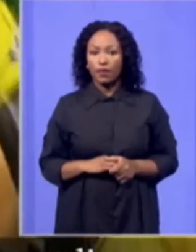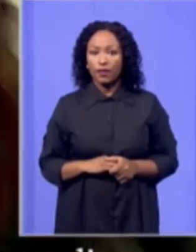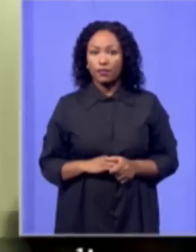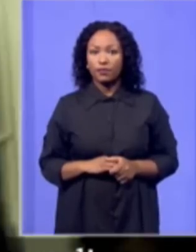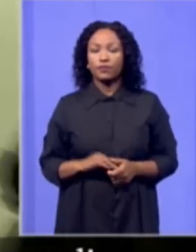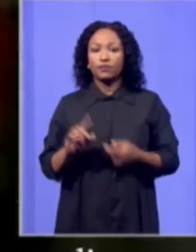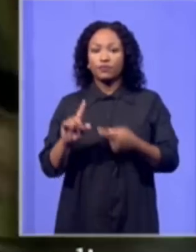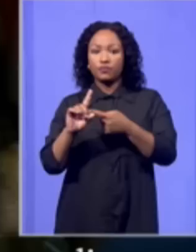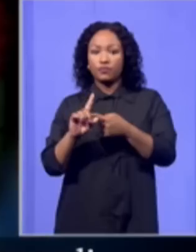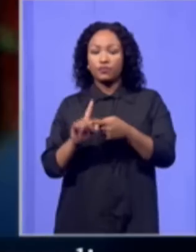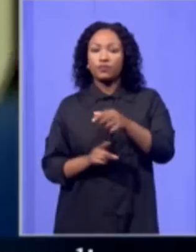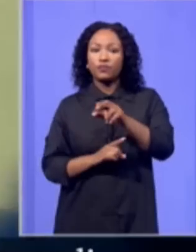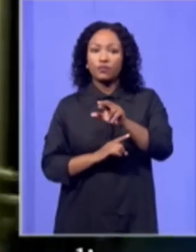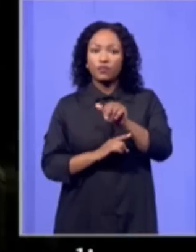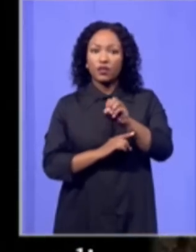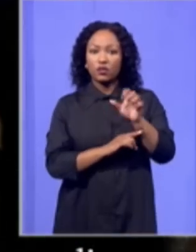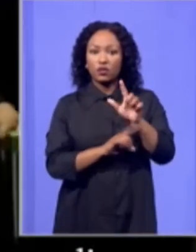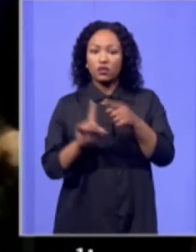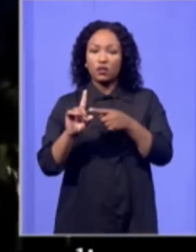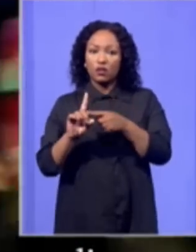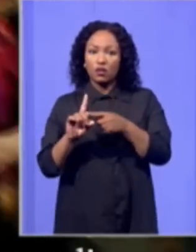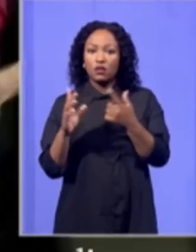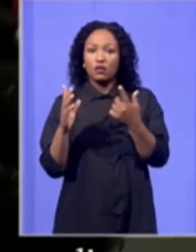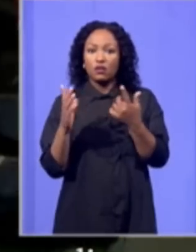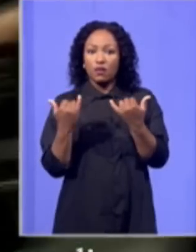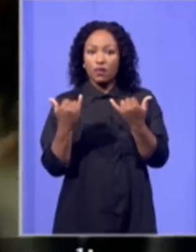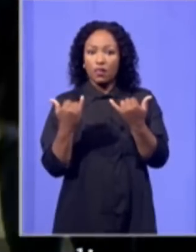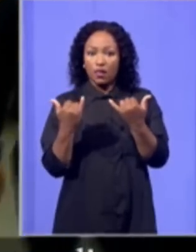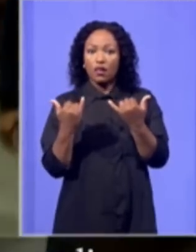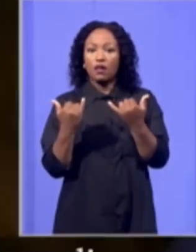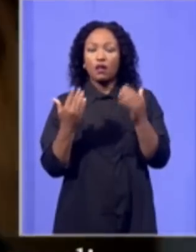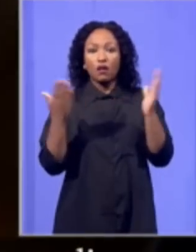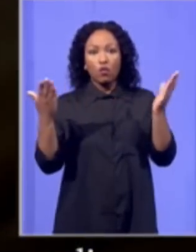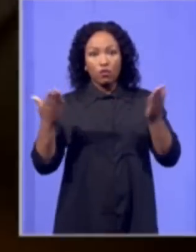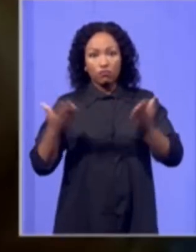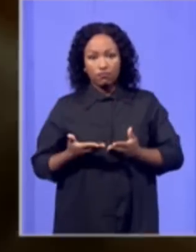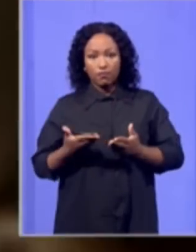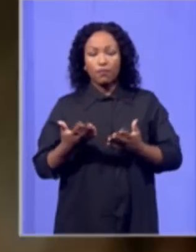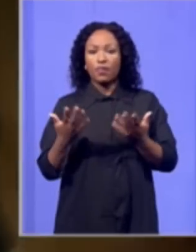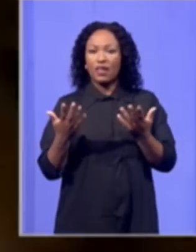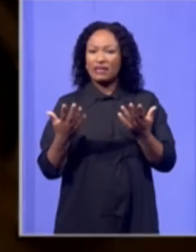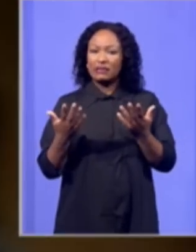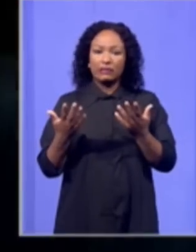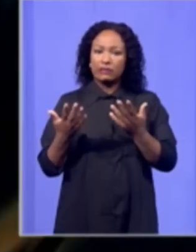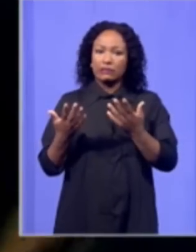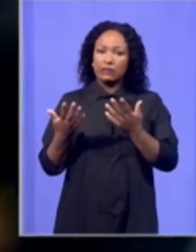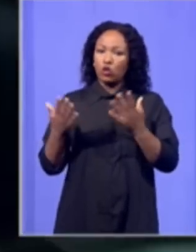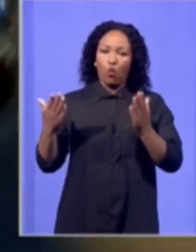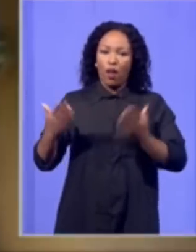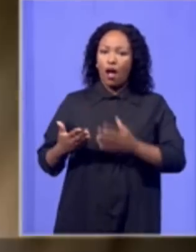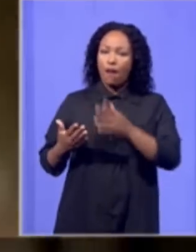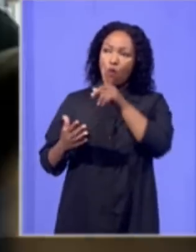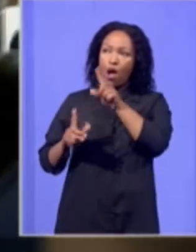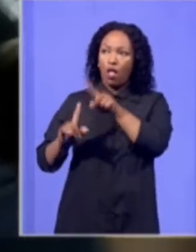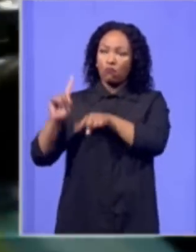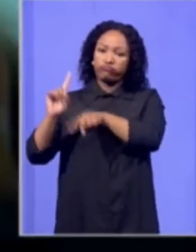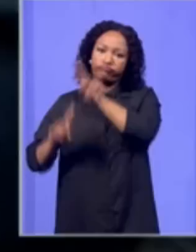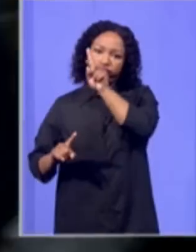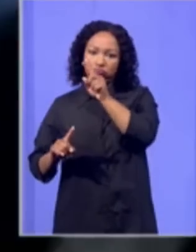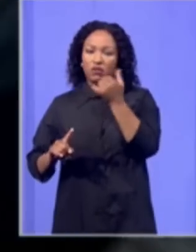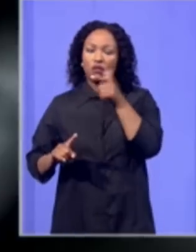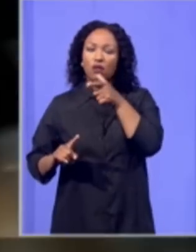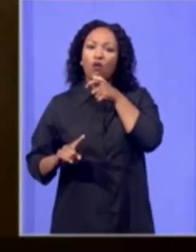Rasool yo o begilweng fa a amogelesegile kwa Amerika morago ga ditshwaelo tsa gagwe tebang